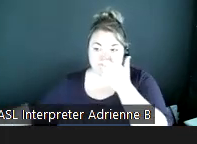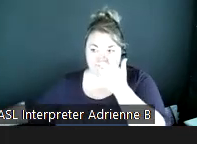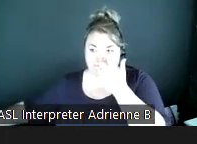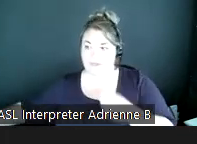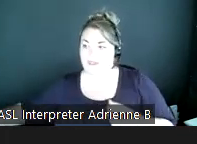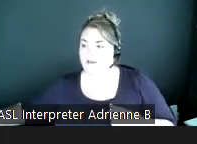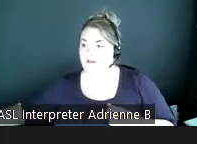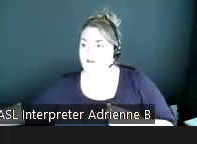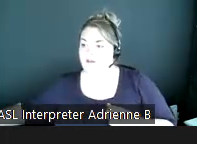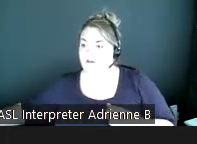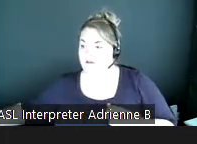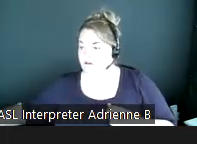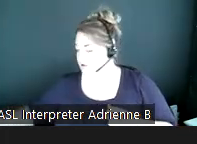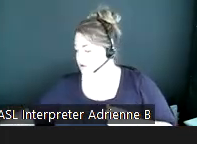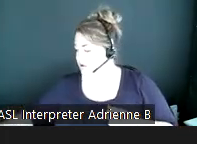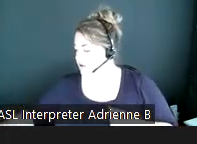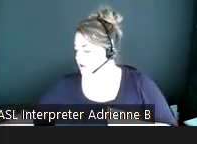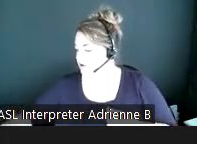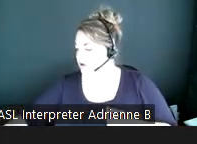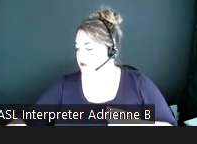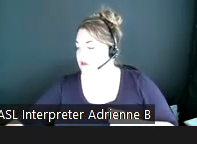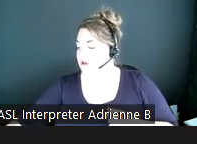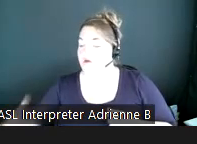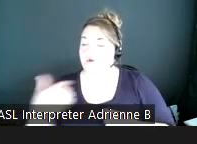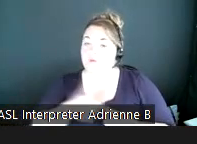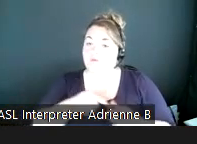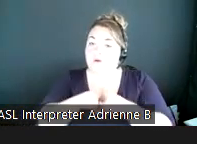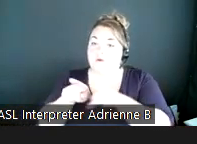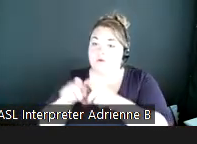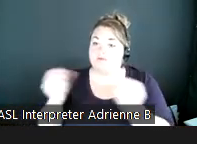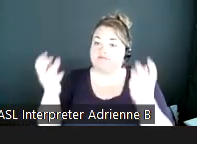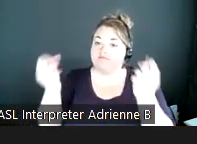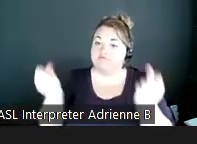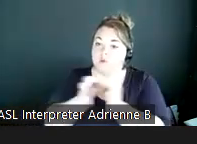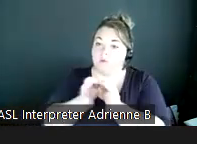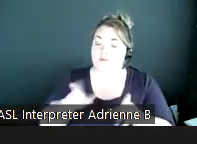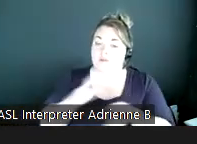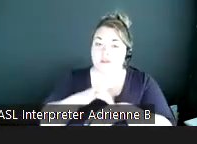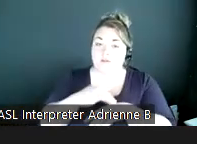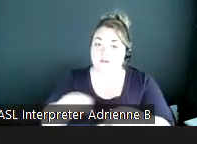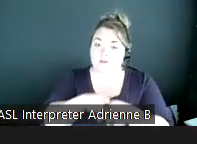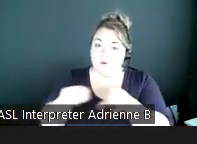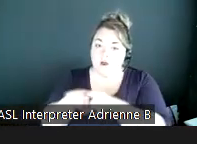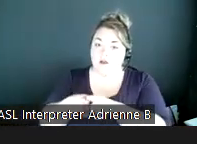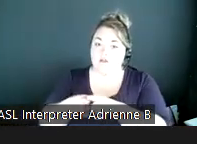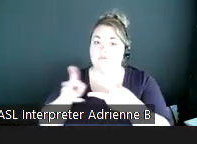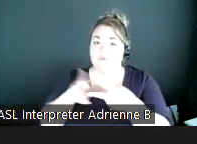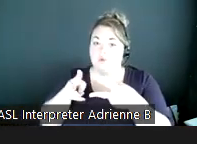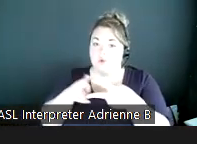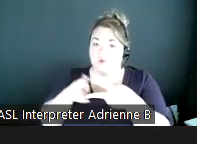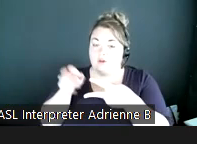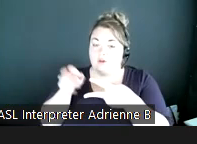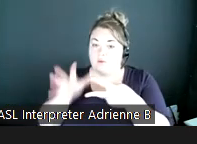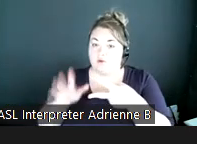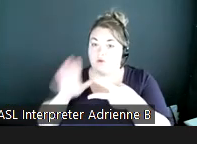We have American Sign Language interpreters here today as well. So there are 2 interpreters